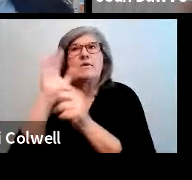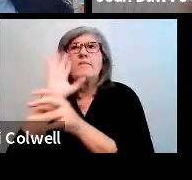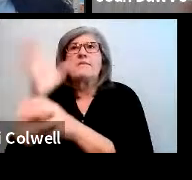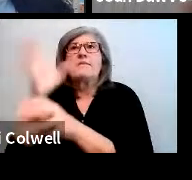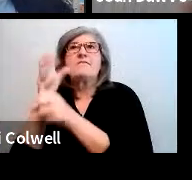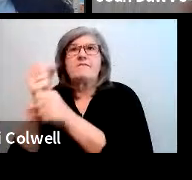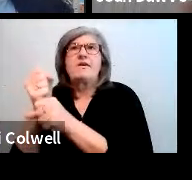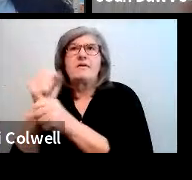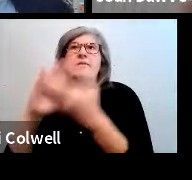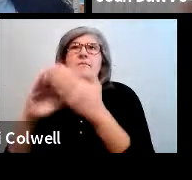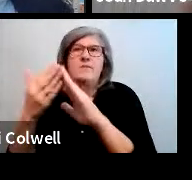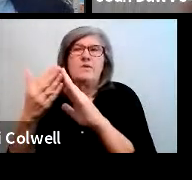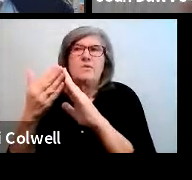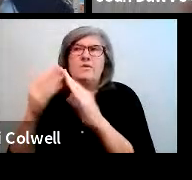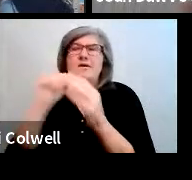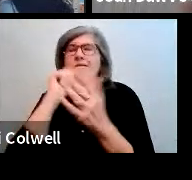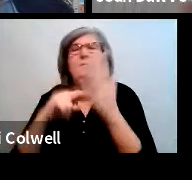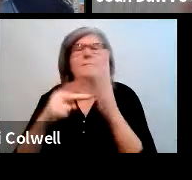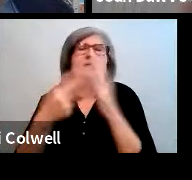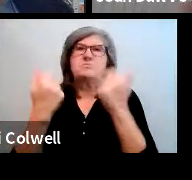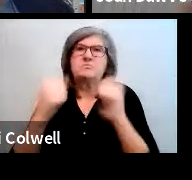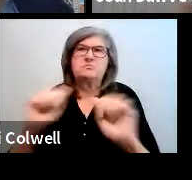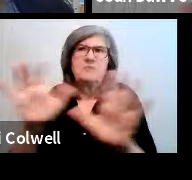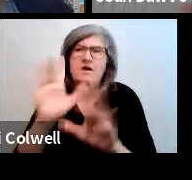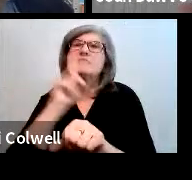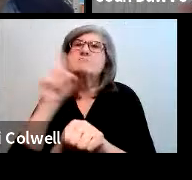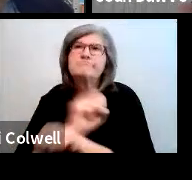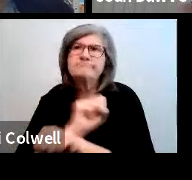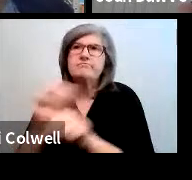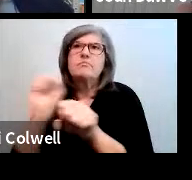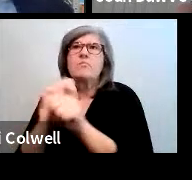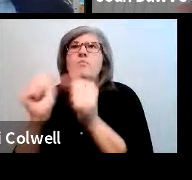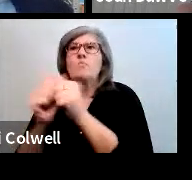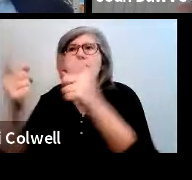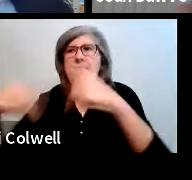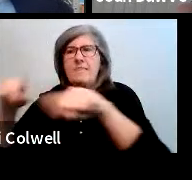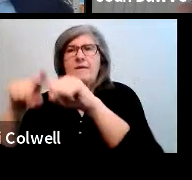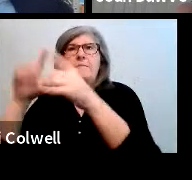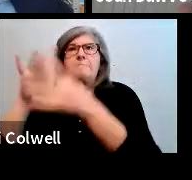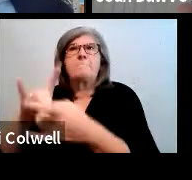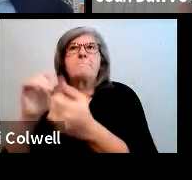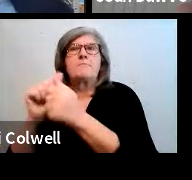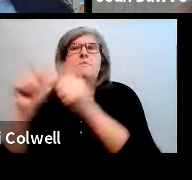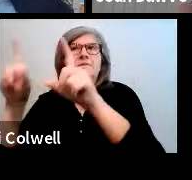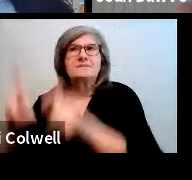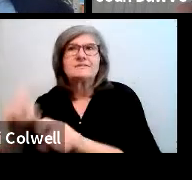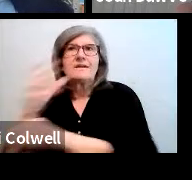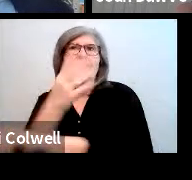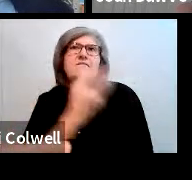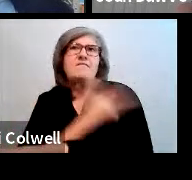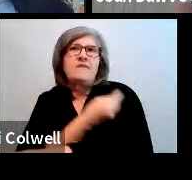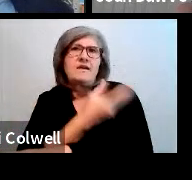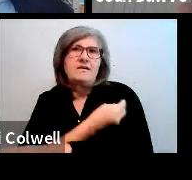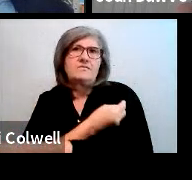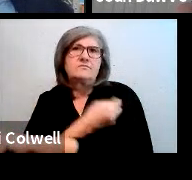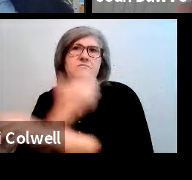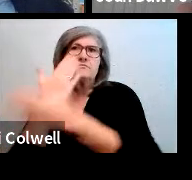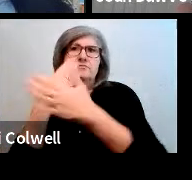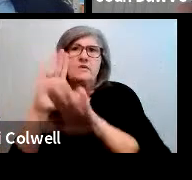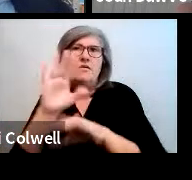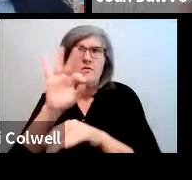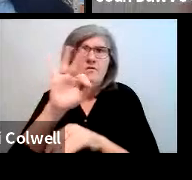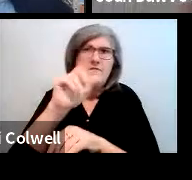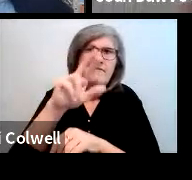been trying, I know we have been, around testing and vaccination. And I don't know if Farah or